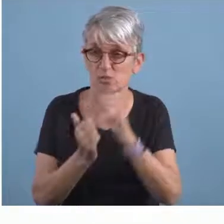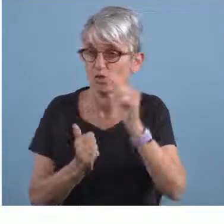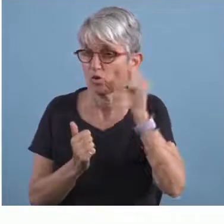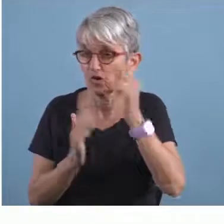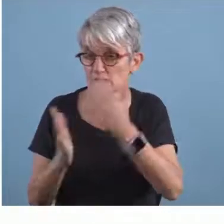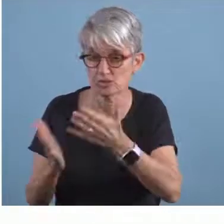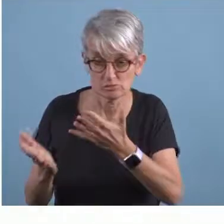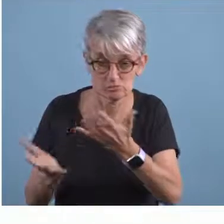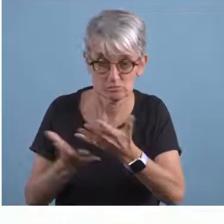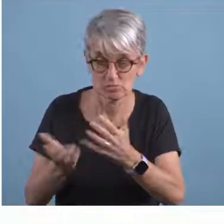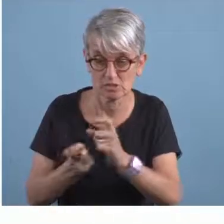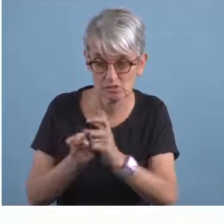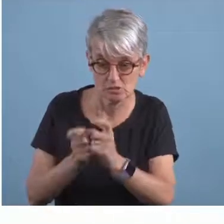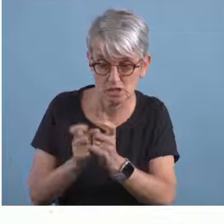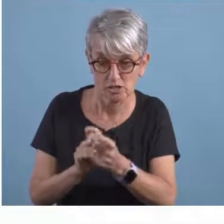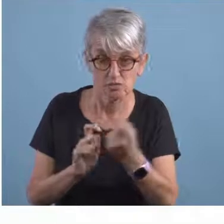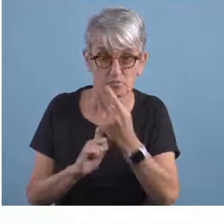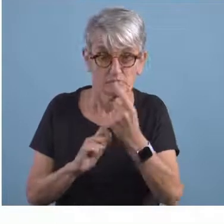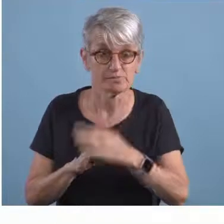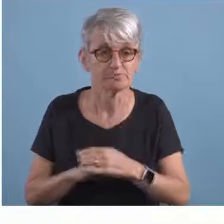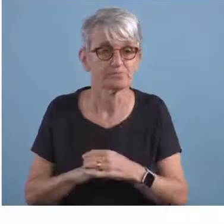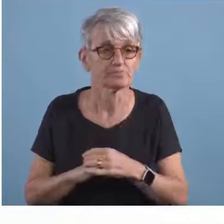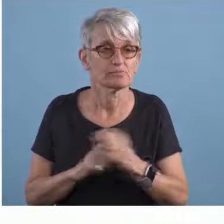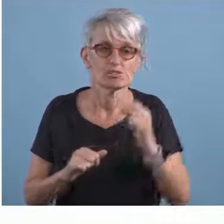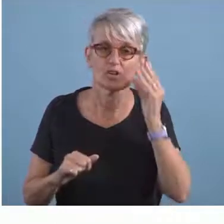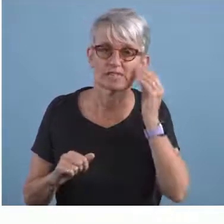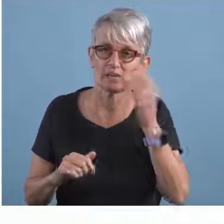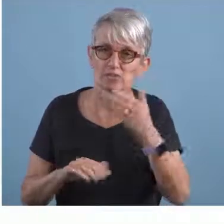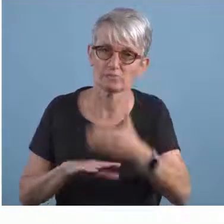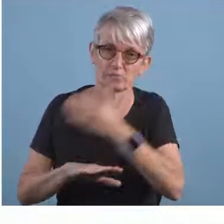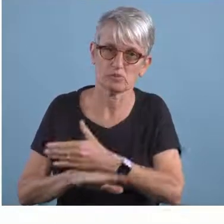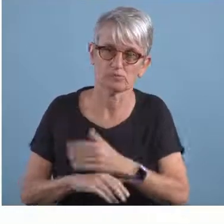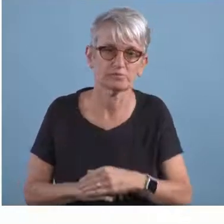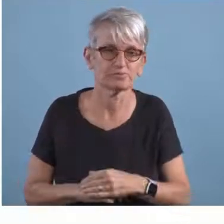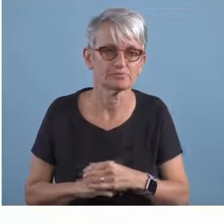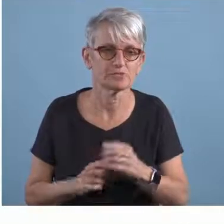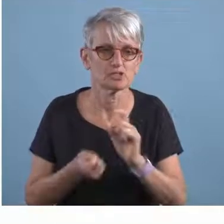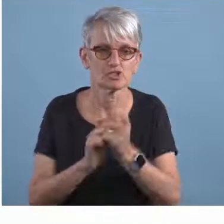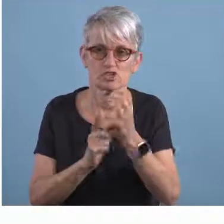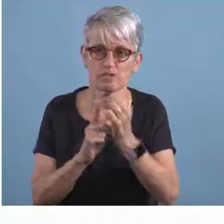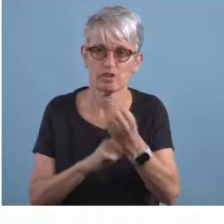that so that you can make the sound quality better by changing the environment.